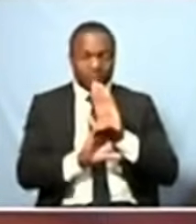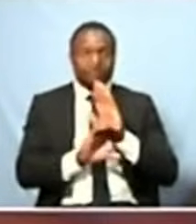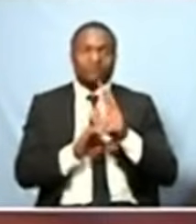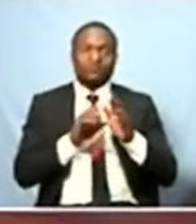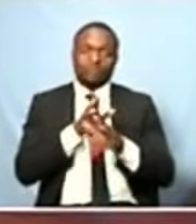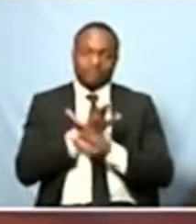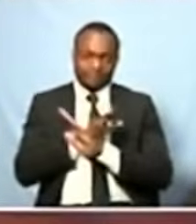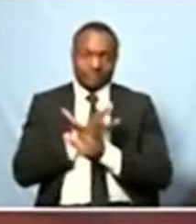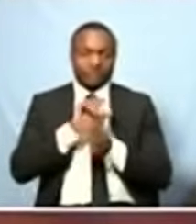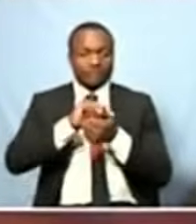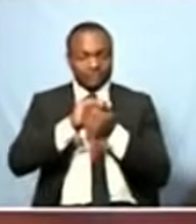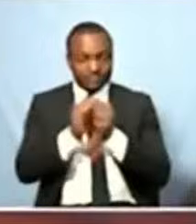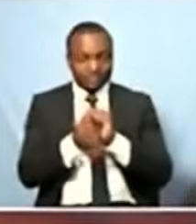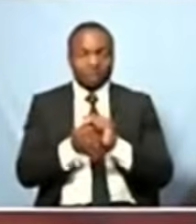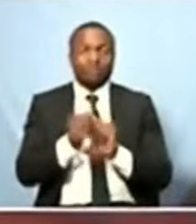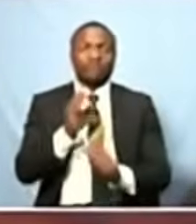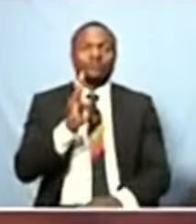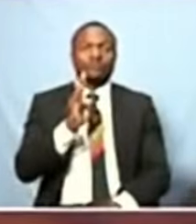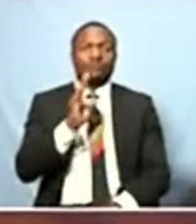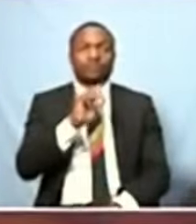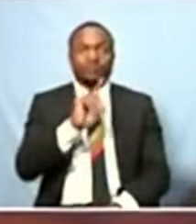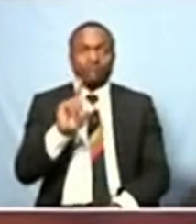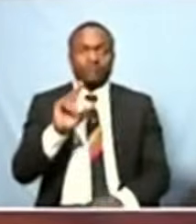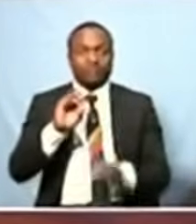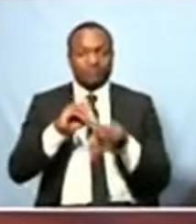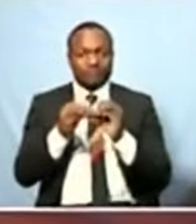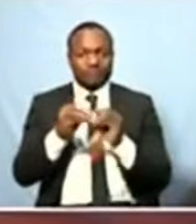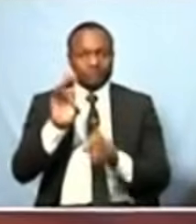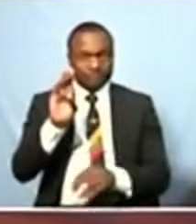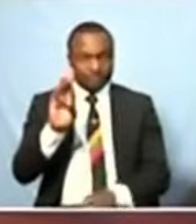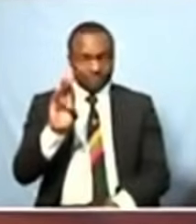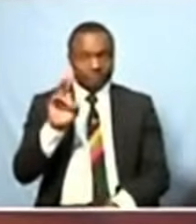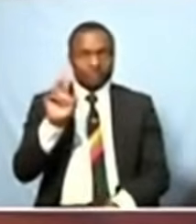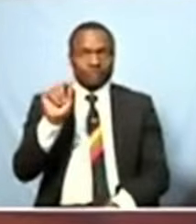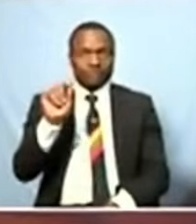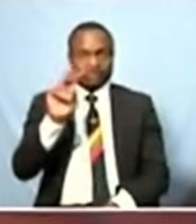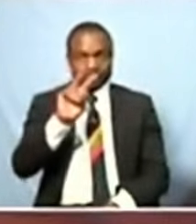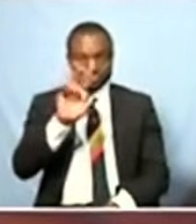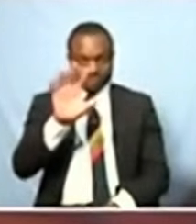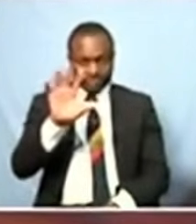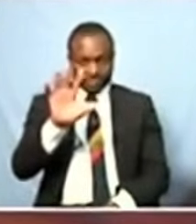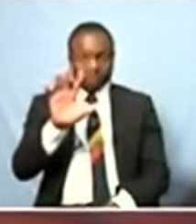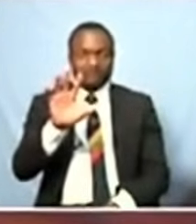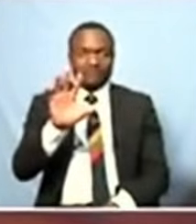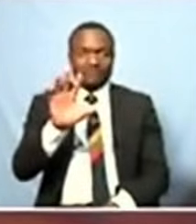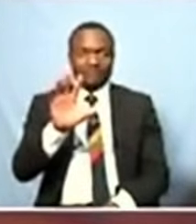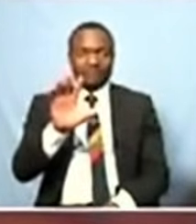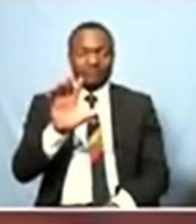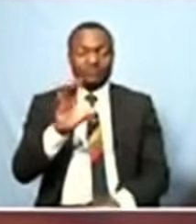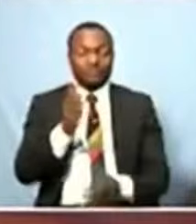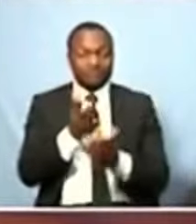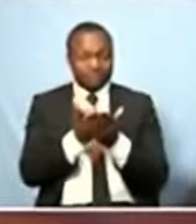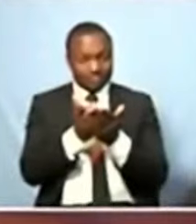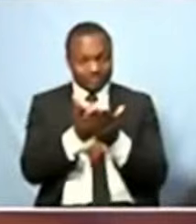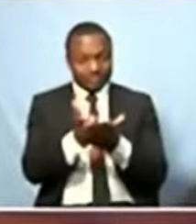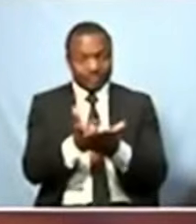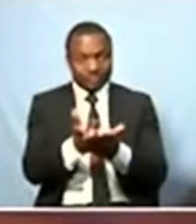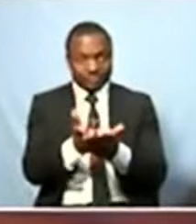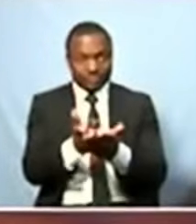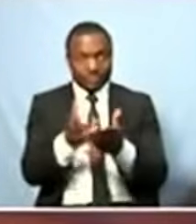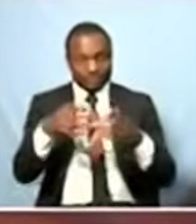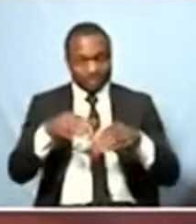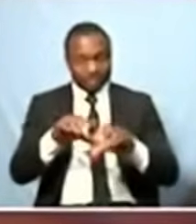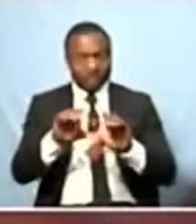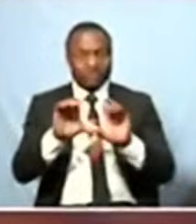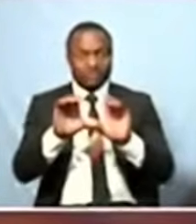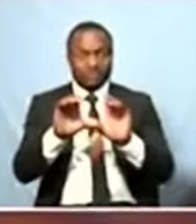of Zambia Amendment Bill, National Assembly Bill number 7 of 2025. So submissions will